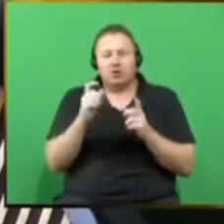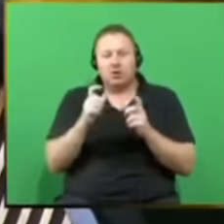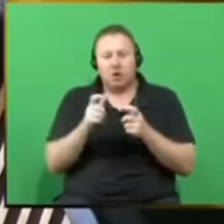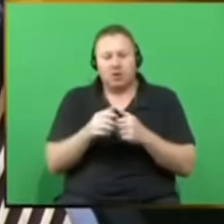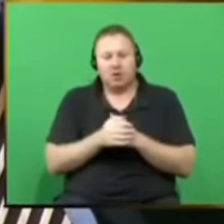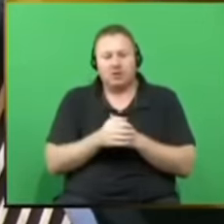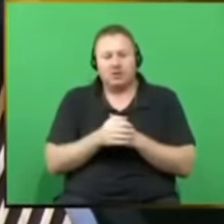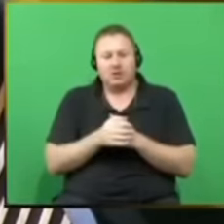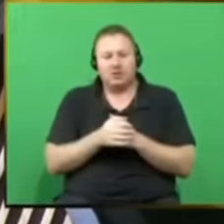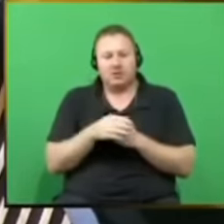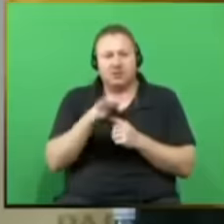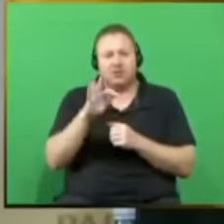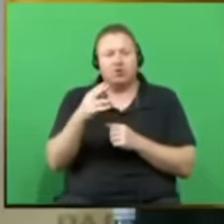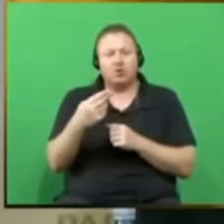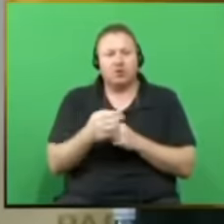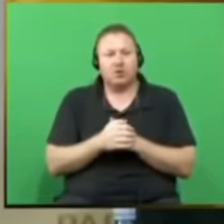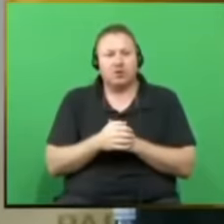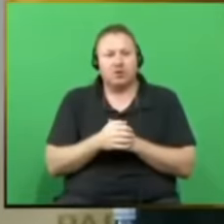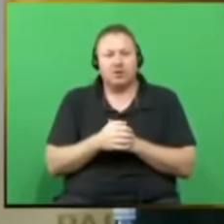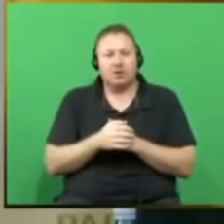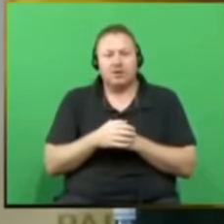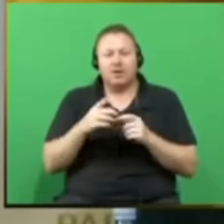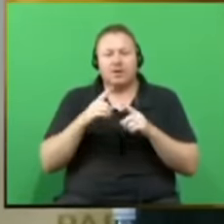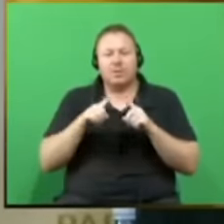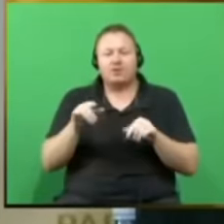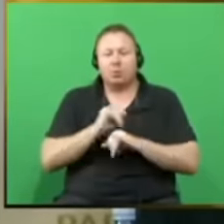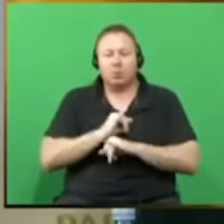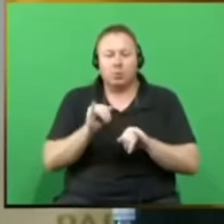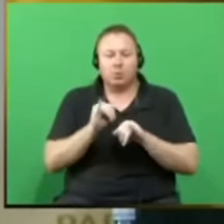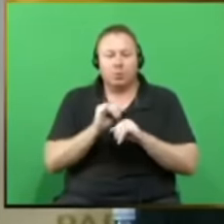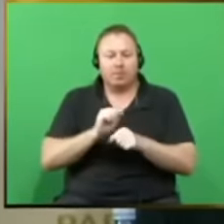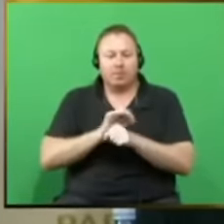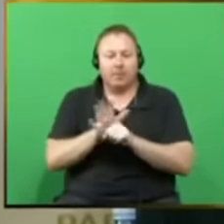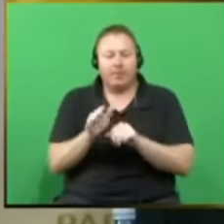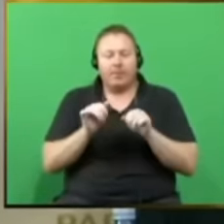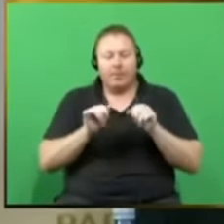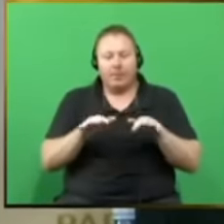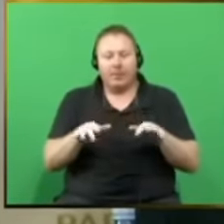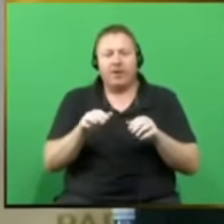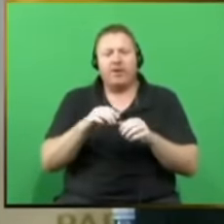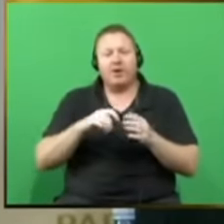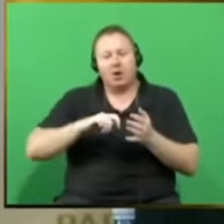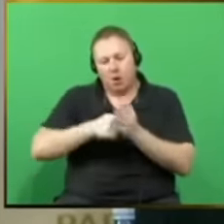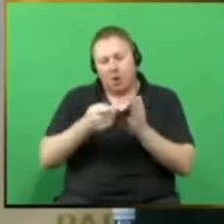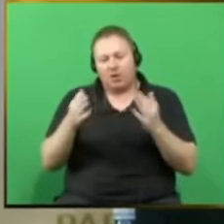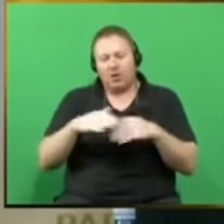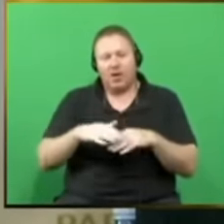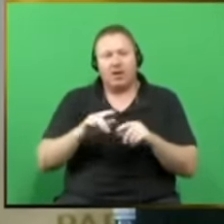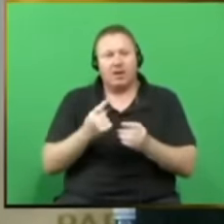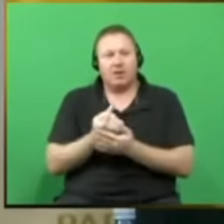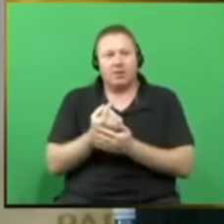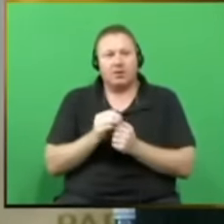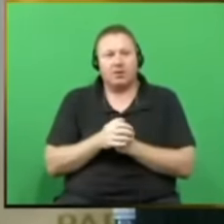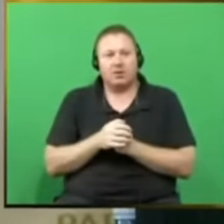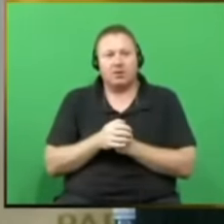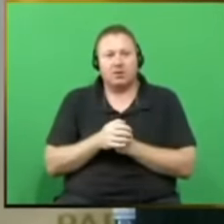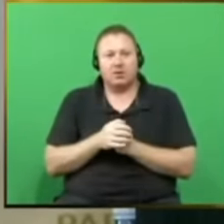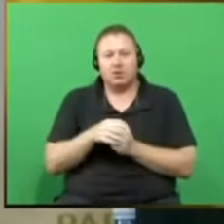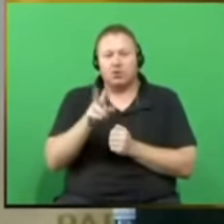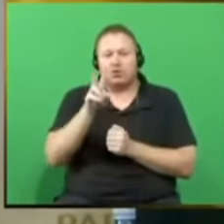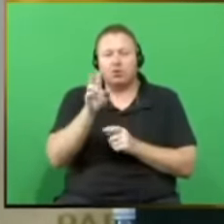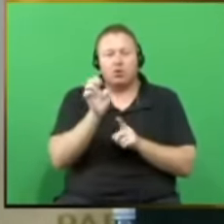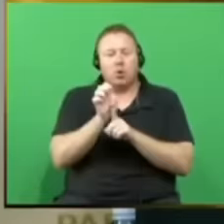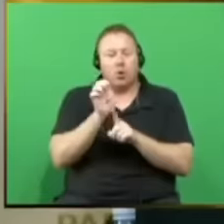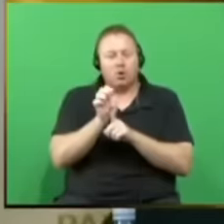Unfortunately, Mr. President, along came a pandemic, and with it, lockdown. But these two